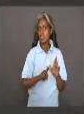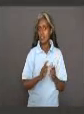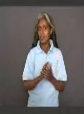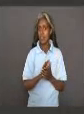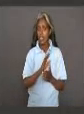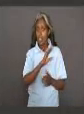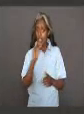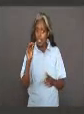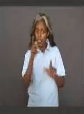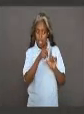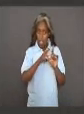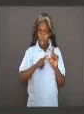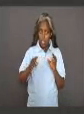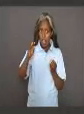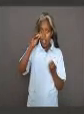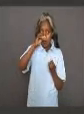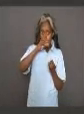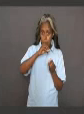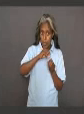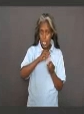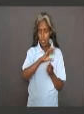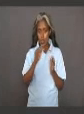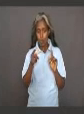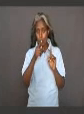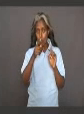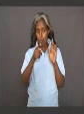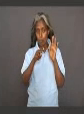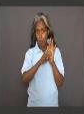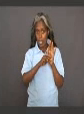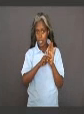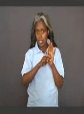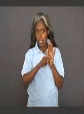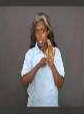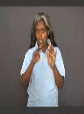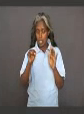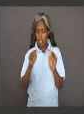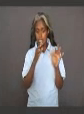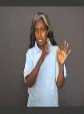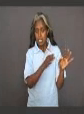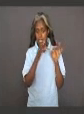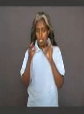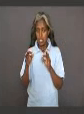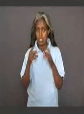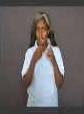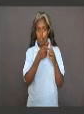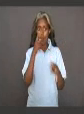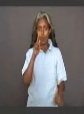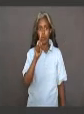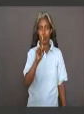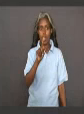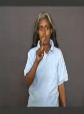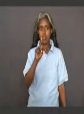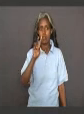An angle plus or minus n, which stands for 1,